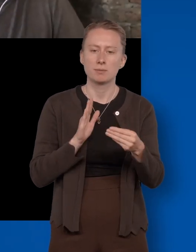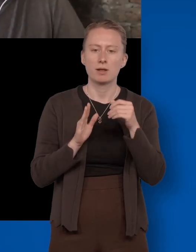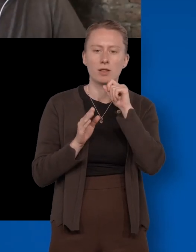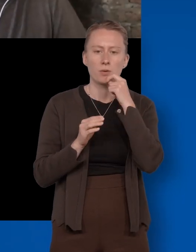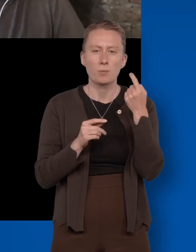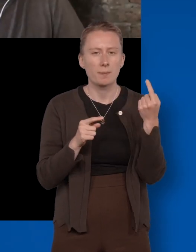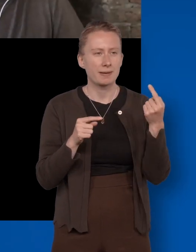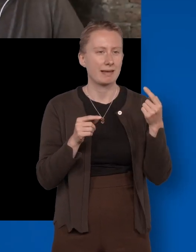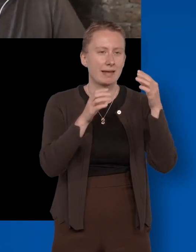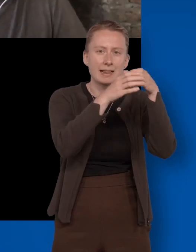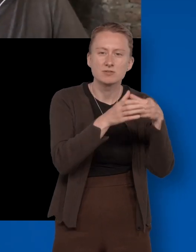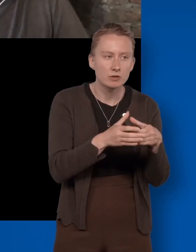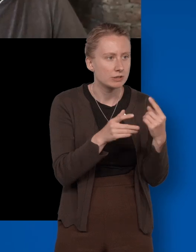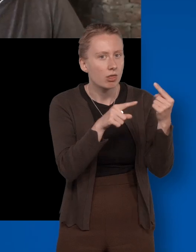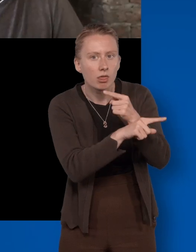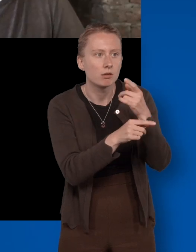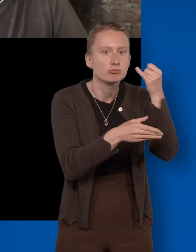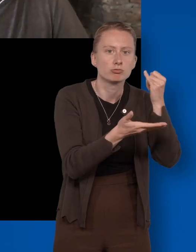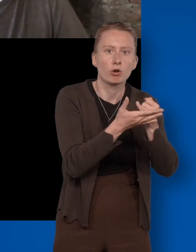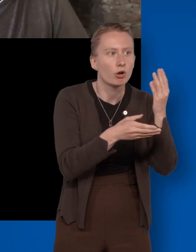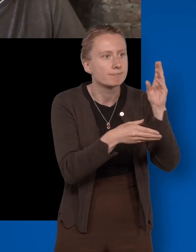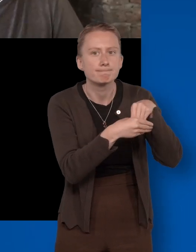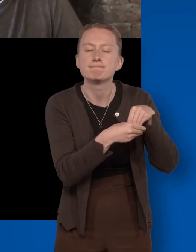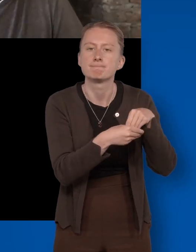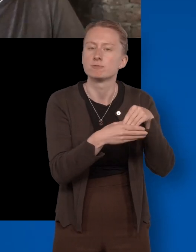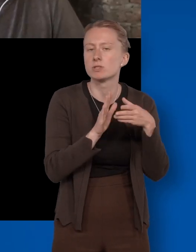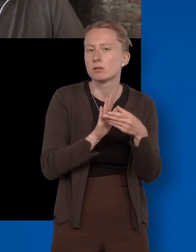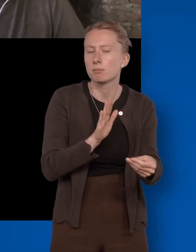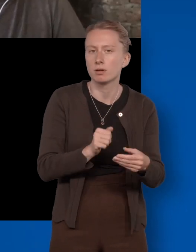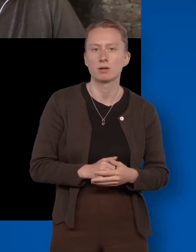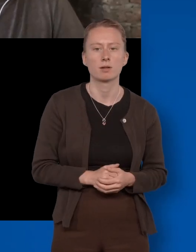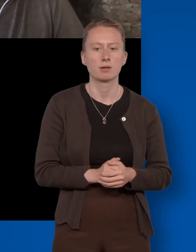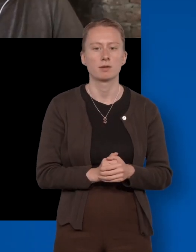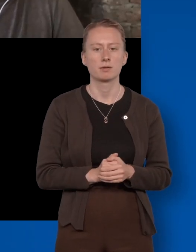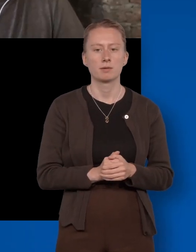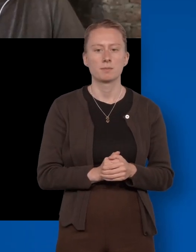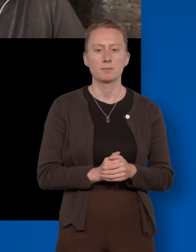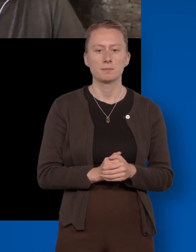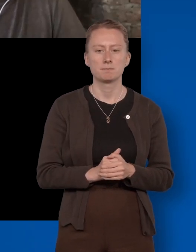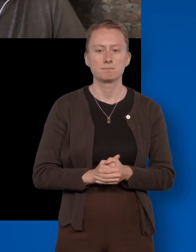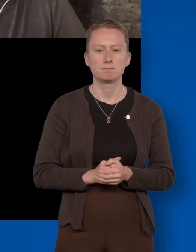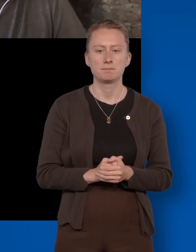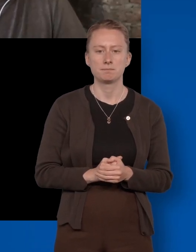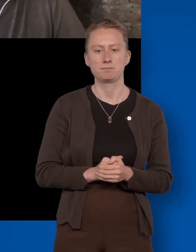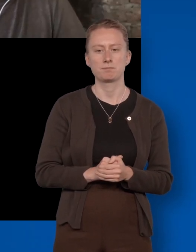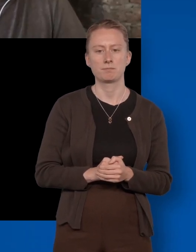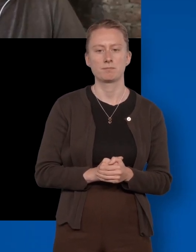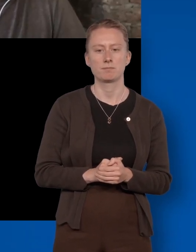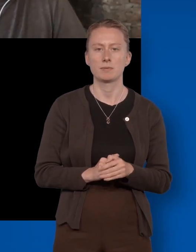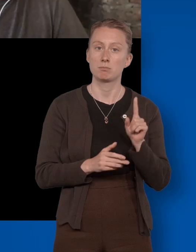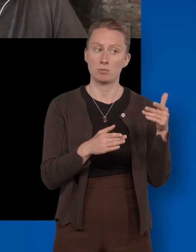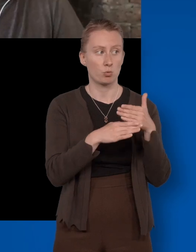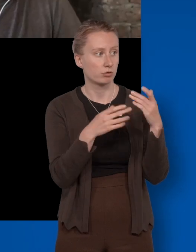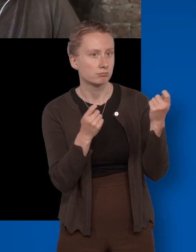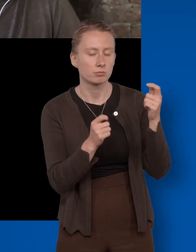of misclassifications in the clustering, so to speak, but um, the